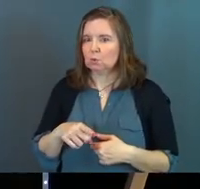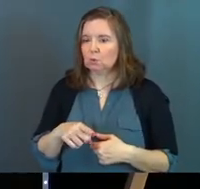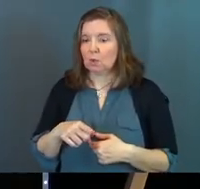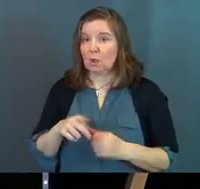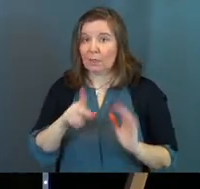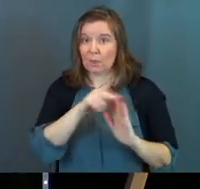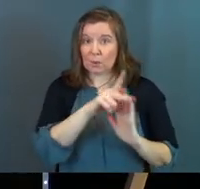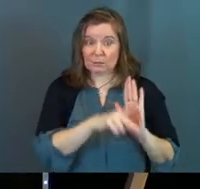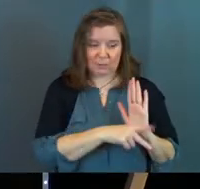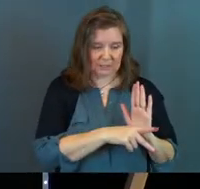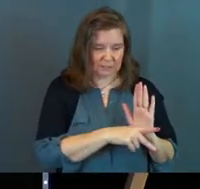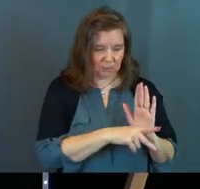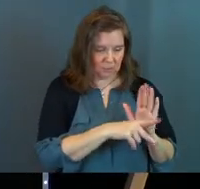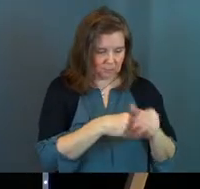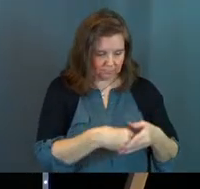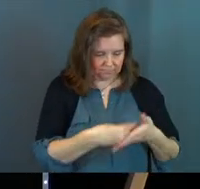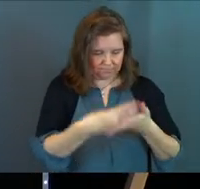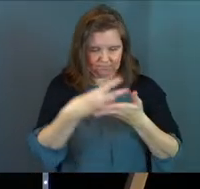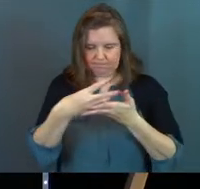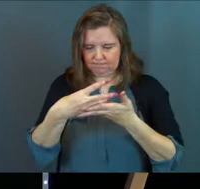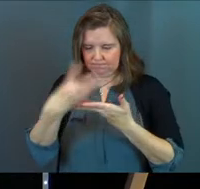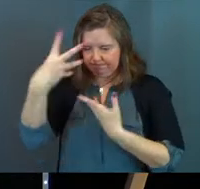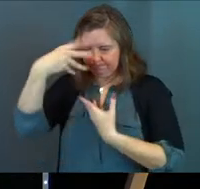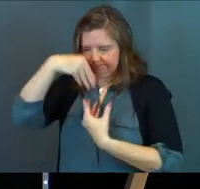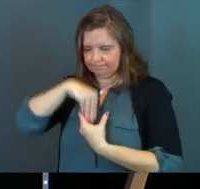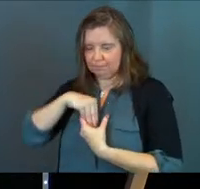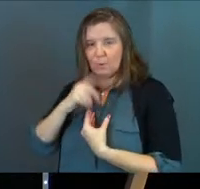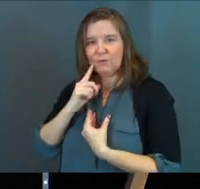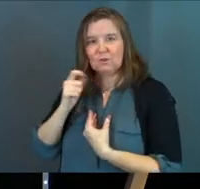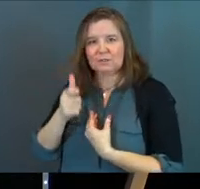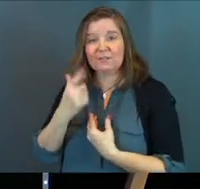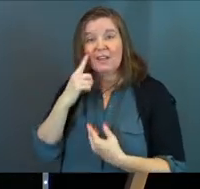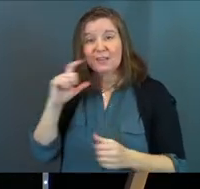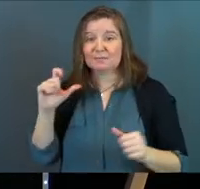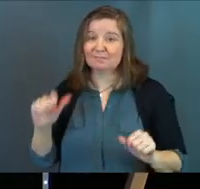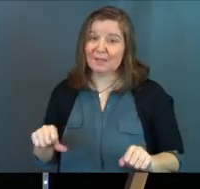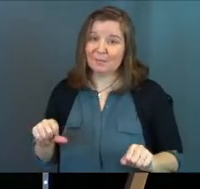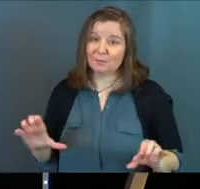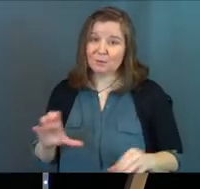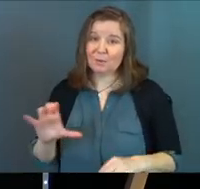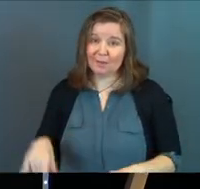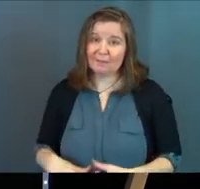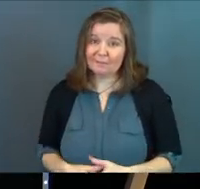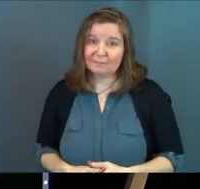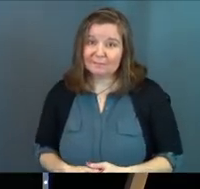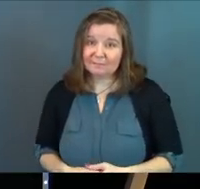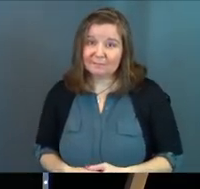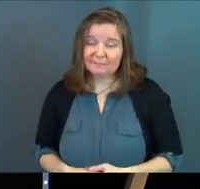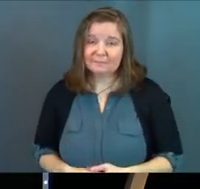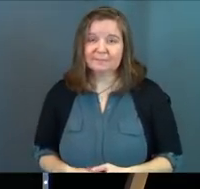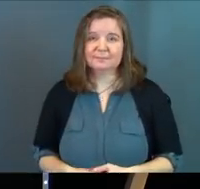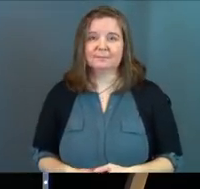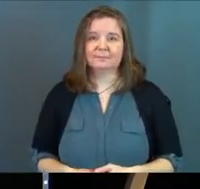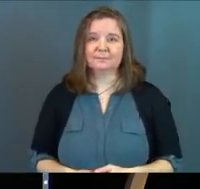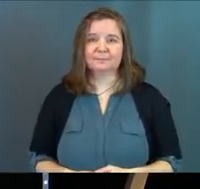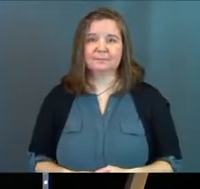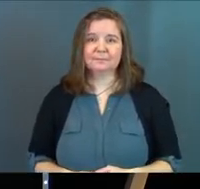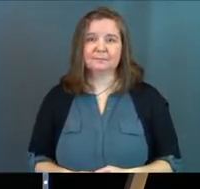those principles out for yourself. I think you're going to find that you're able to do that.